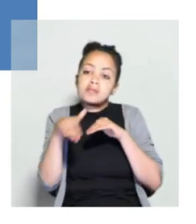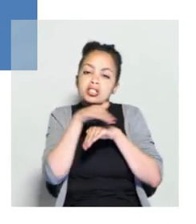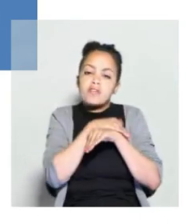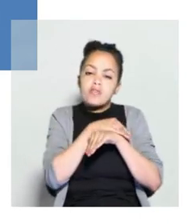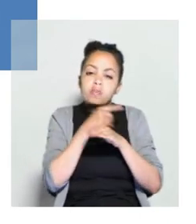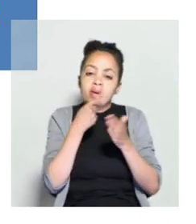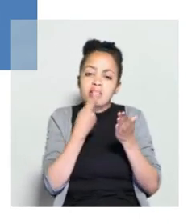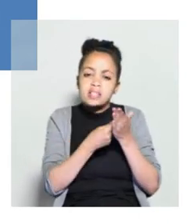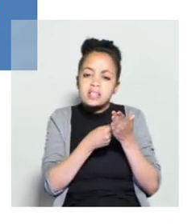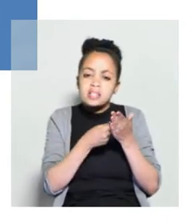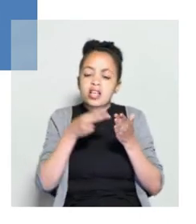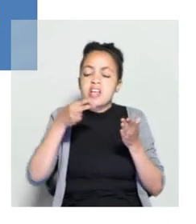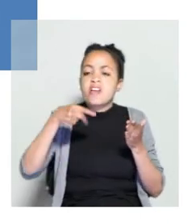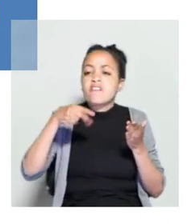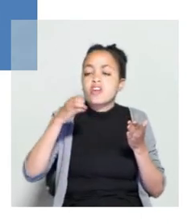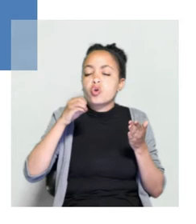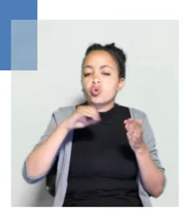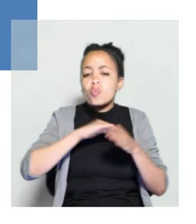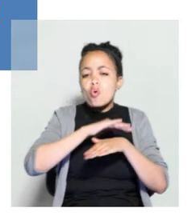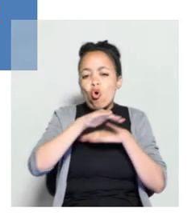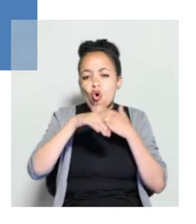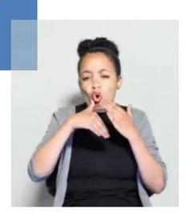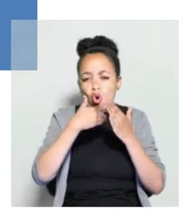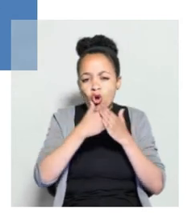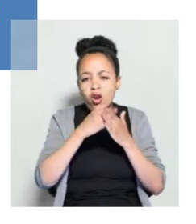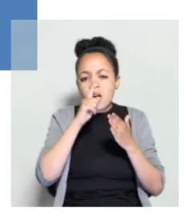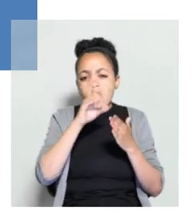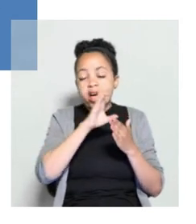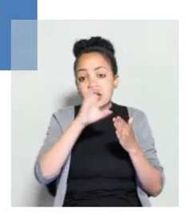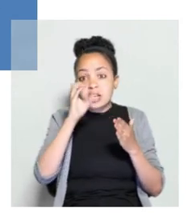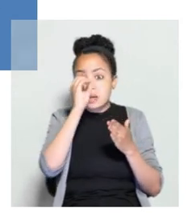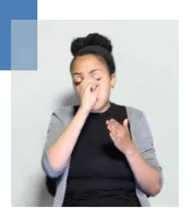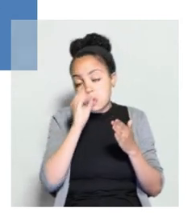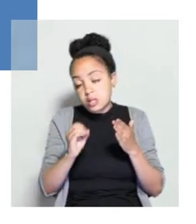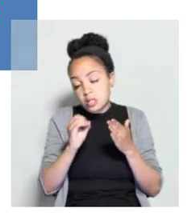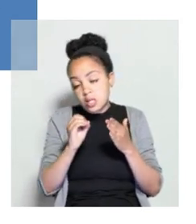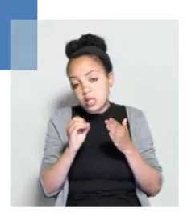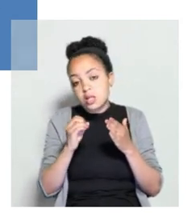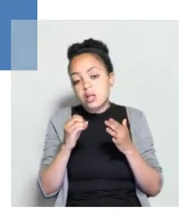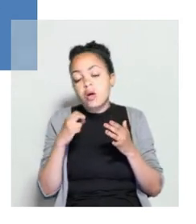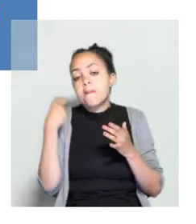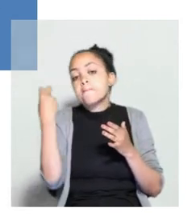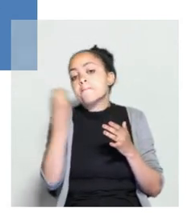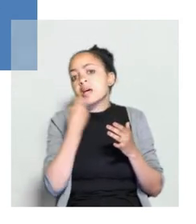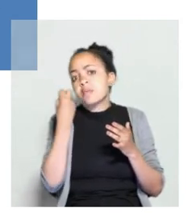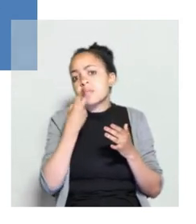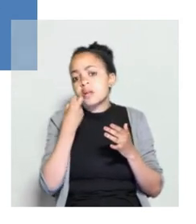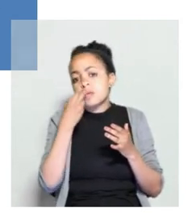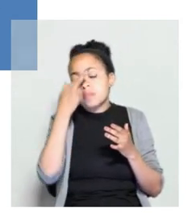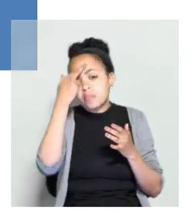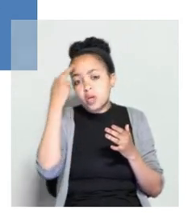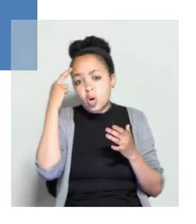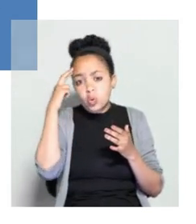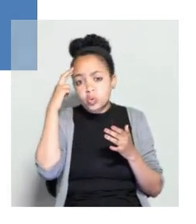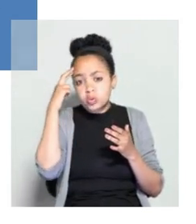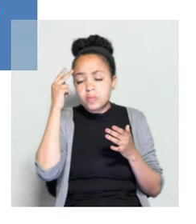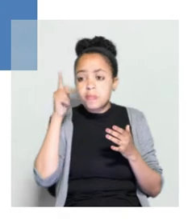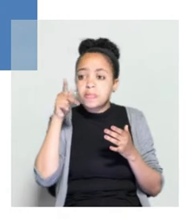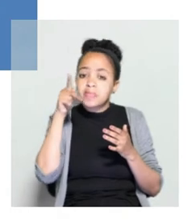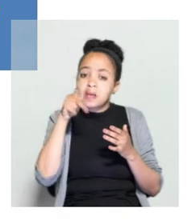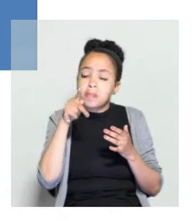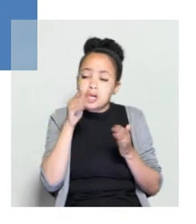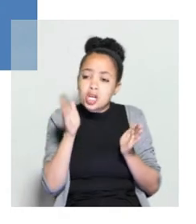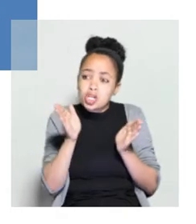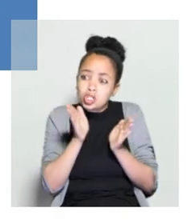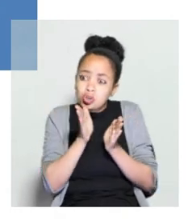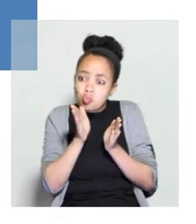By that, phenotypically we say all or 100% purple. Because the trait of P small is